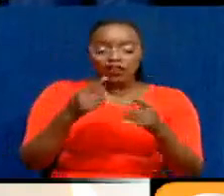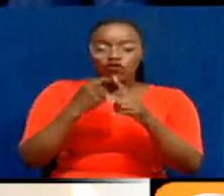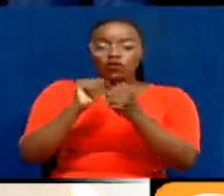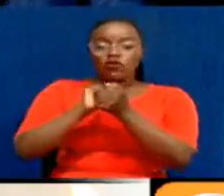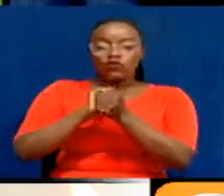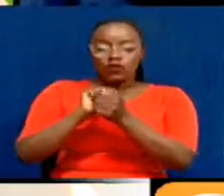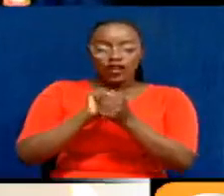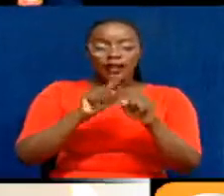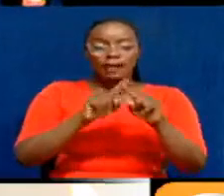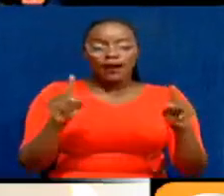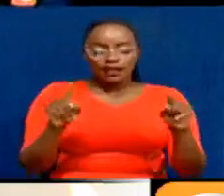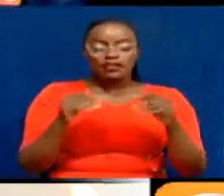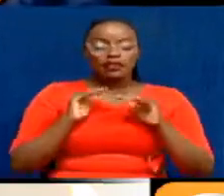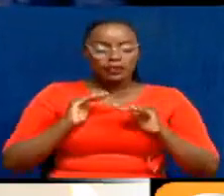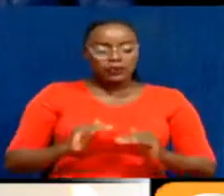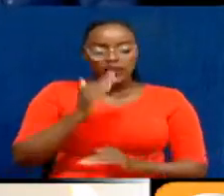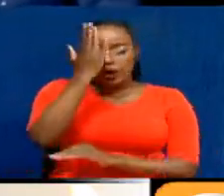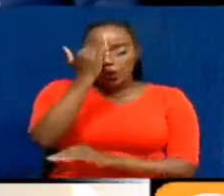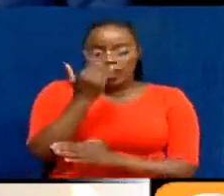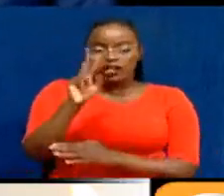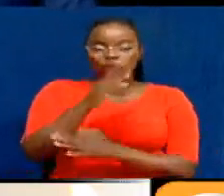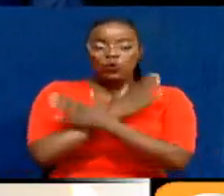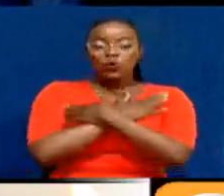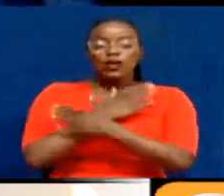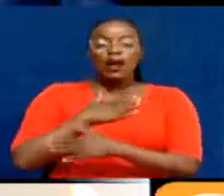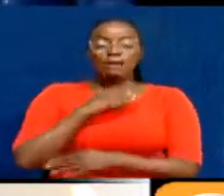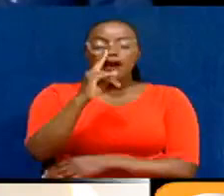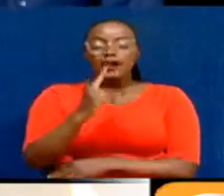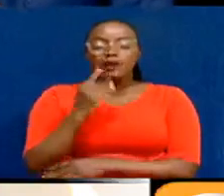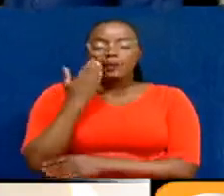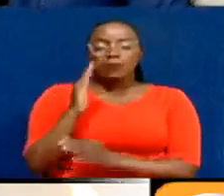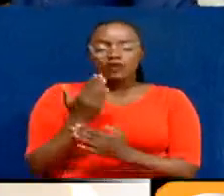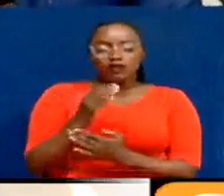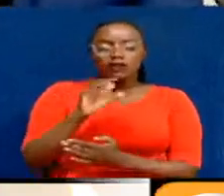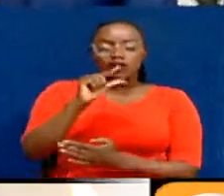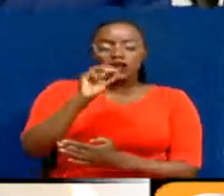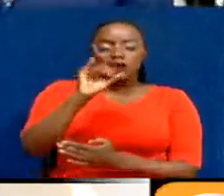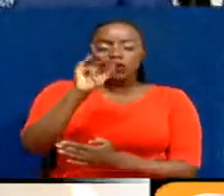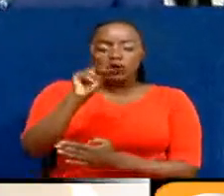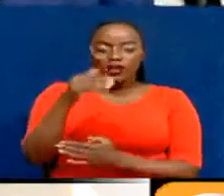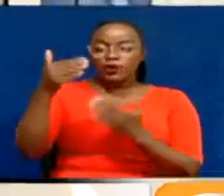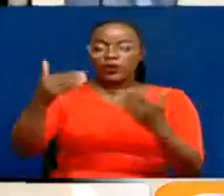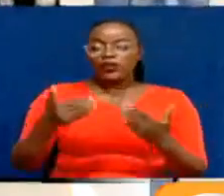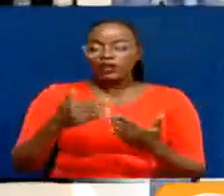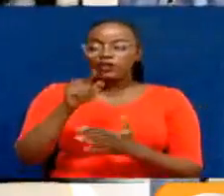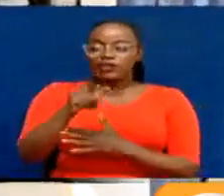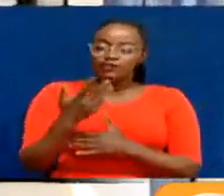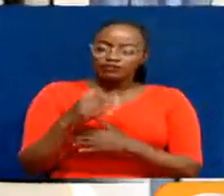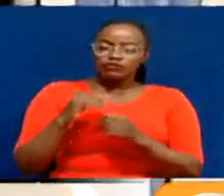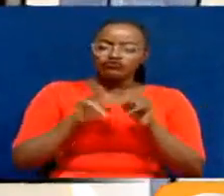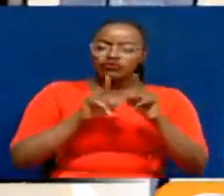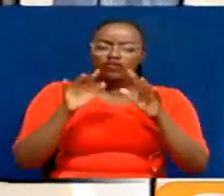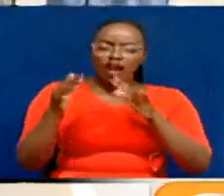Friday, but it is a reprieve, because two of my colleagues already are here. Chemutai Goin, karibu sana. How's the ride